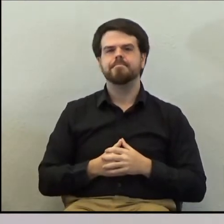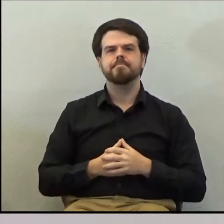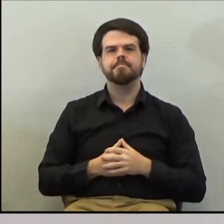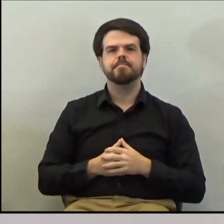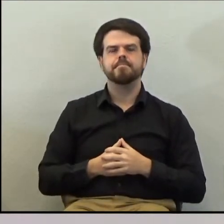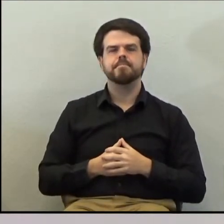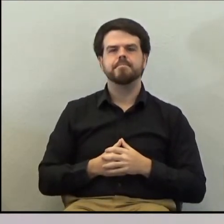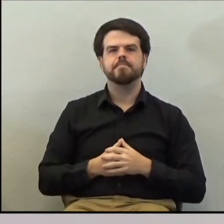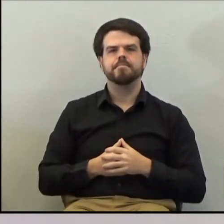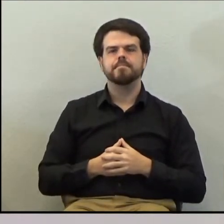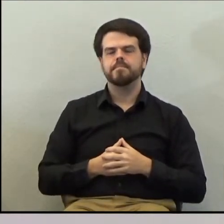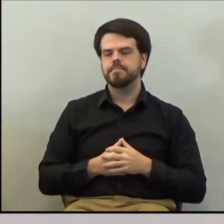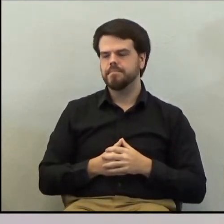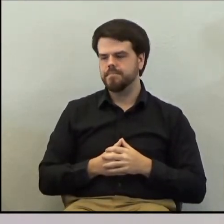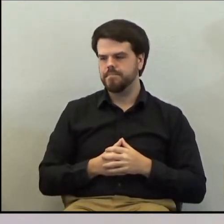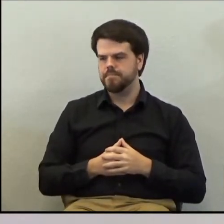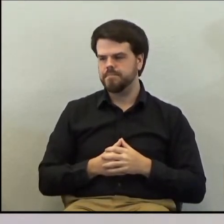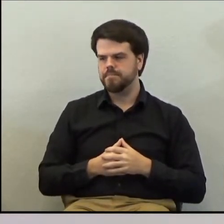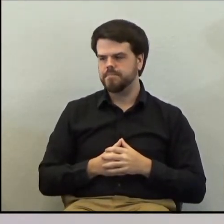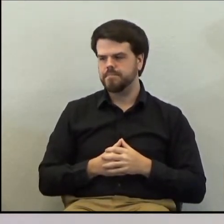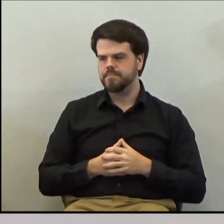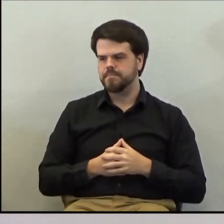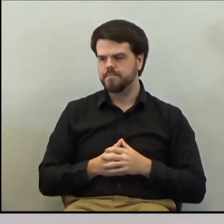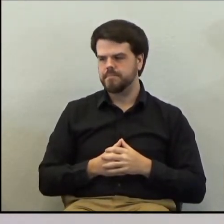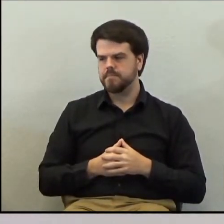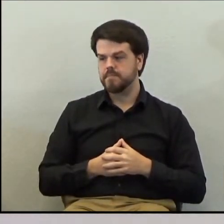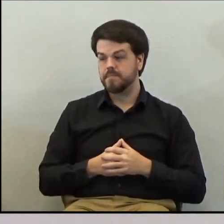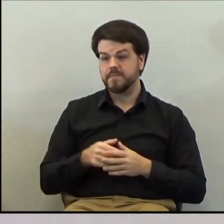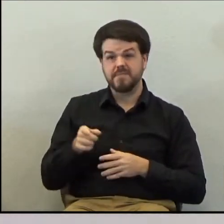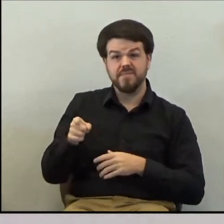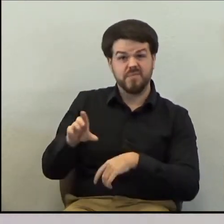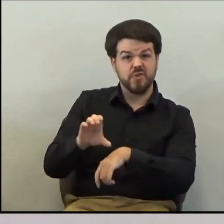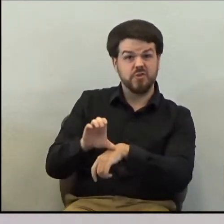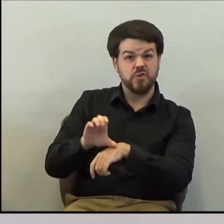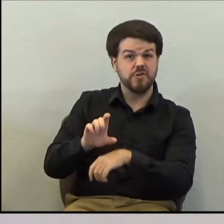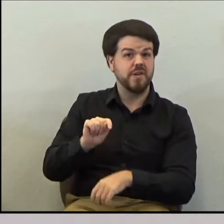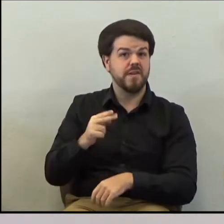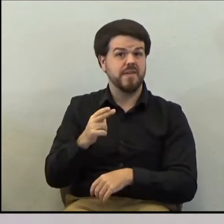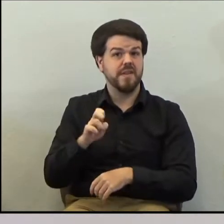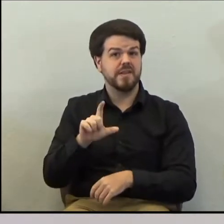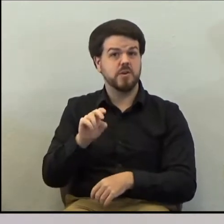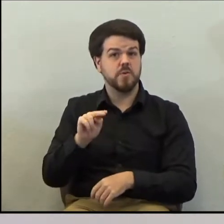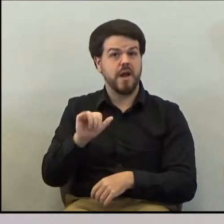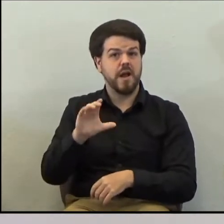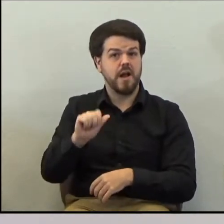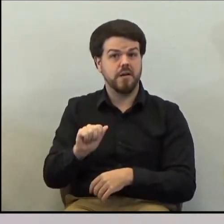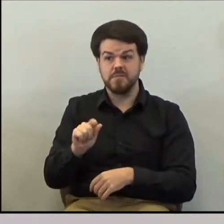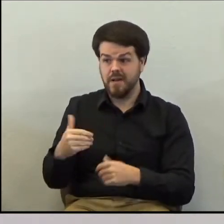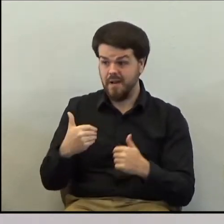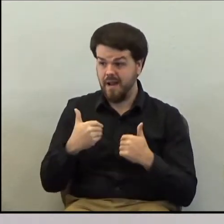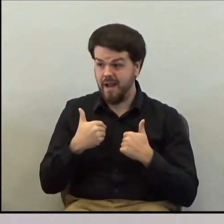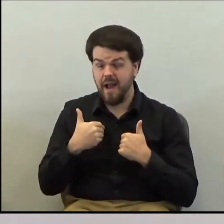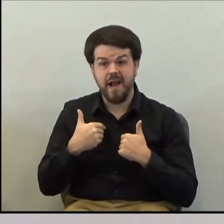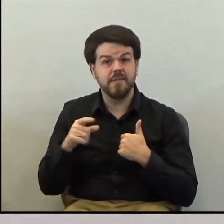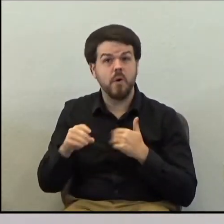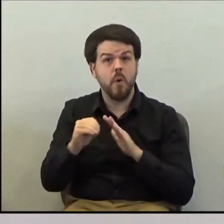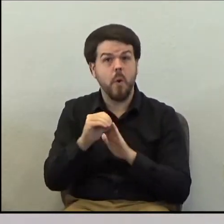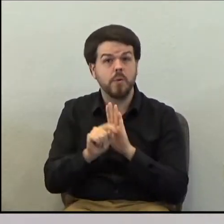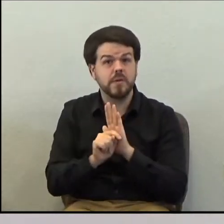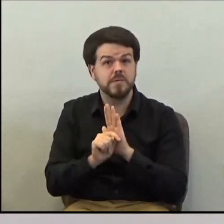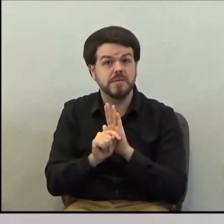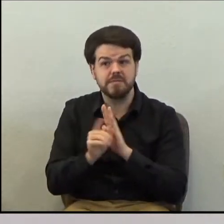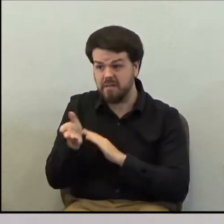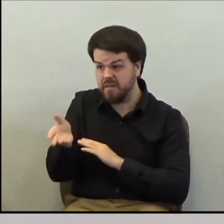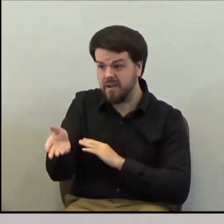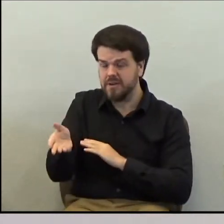Now, it's highly unlikely that the church in Thessalonica had an Old Testament. I mean, there was a new church. These were new